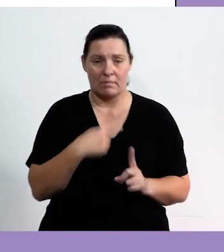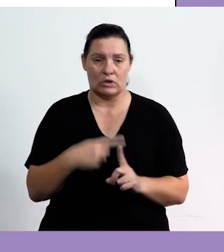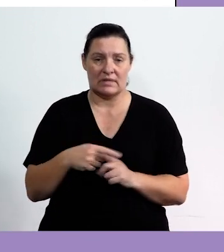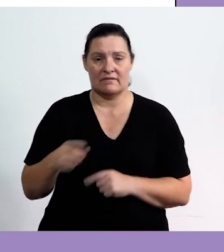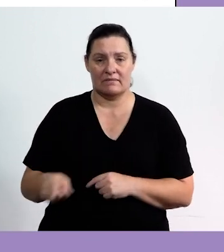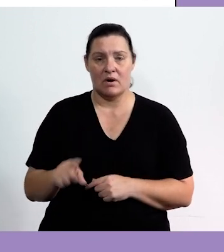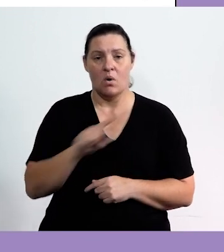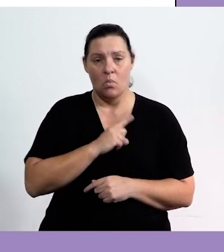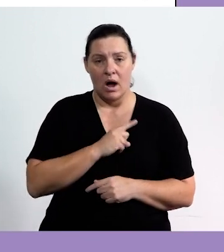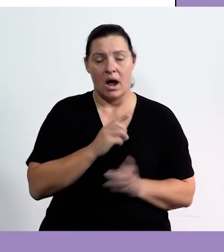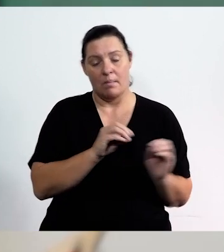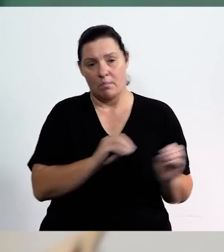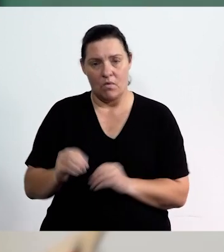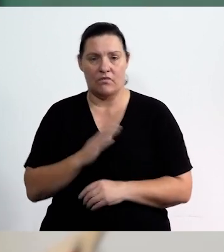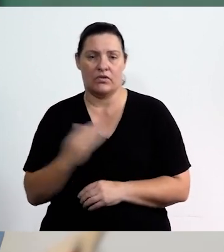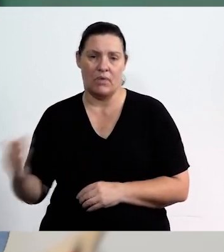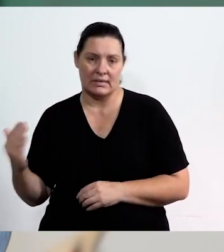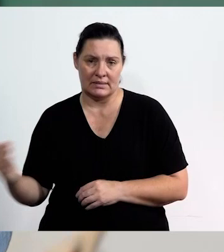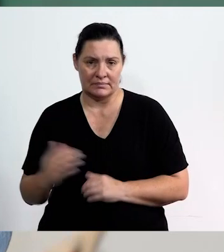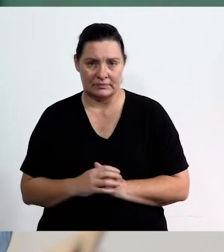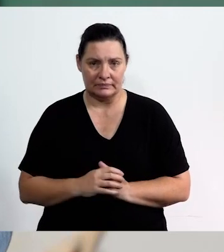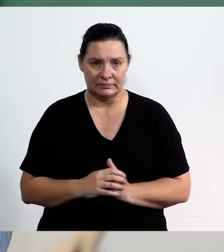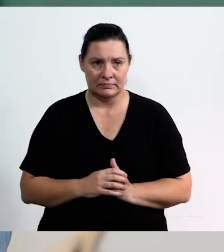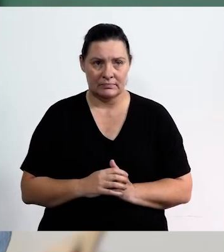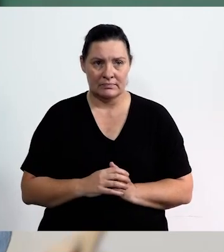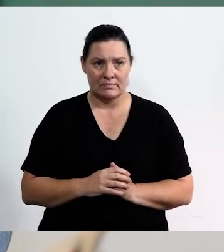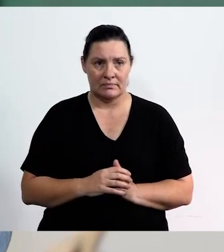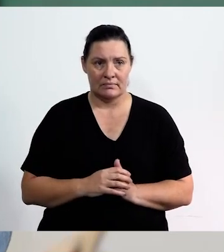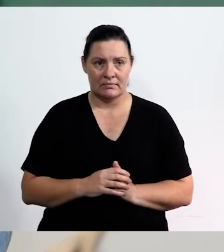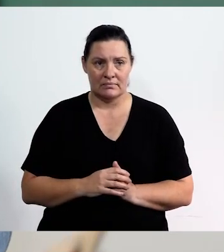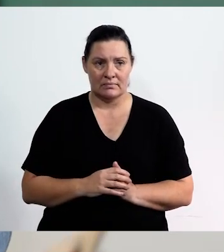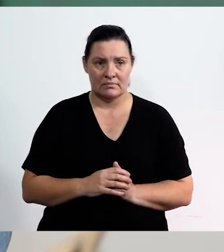is going to be positive, because we are moving to the right.